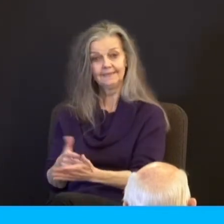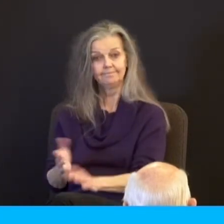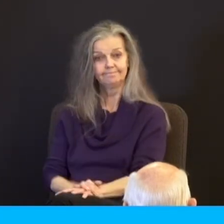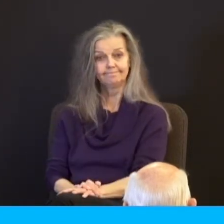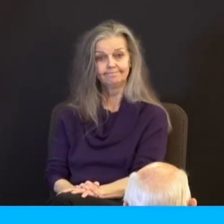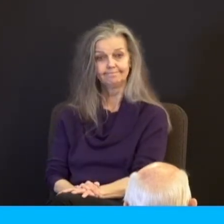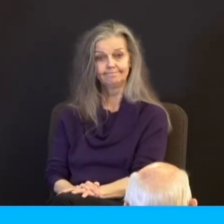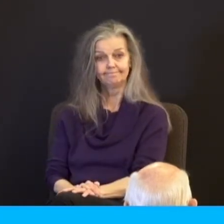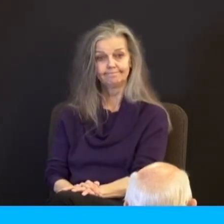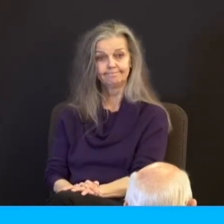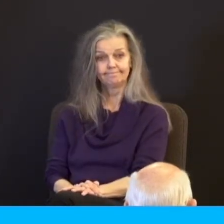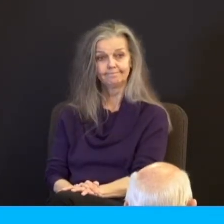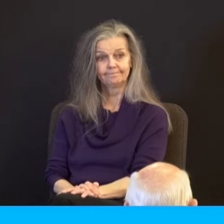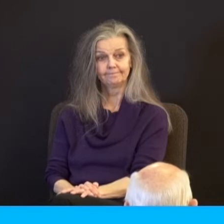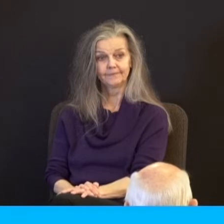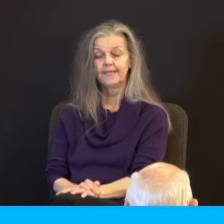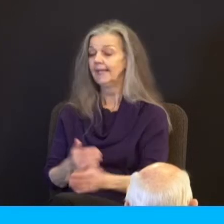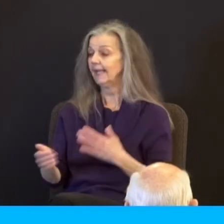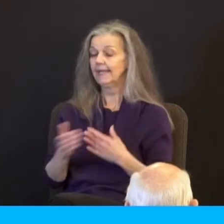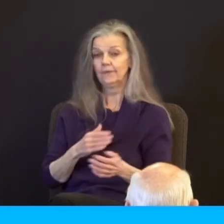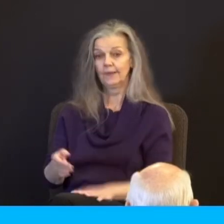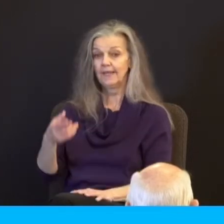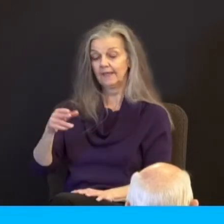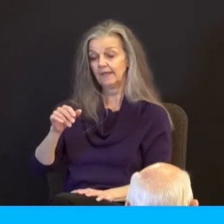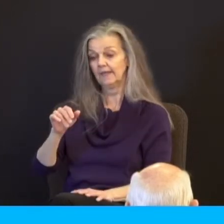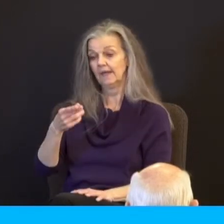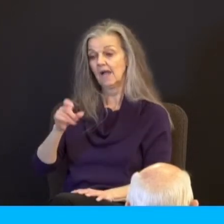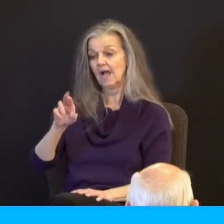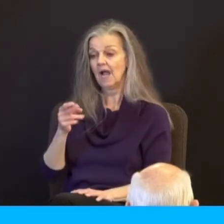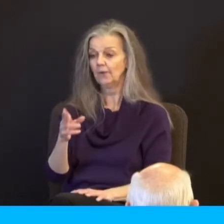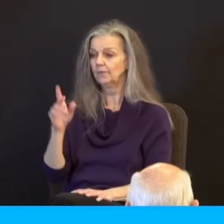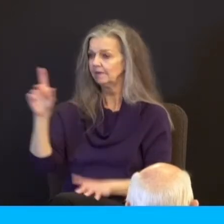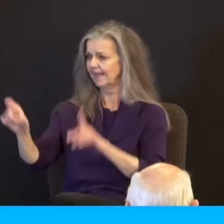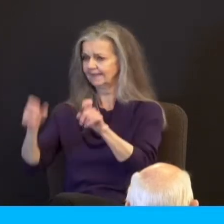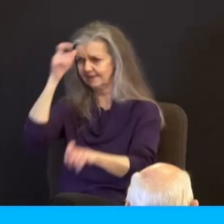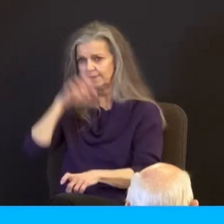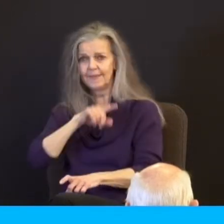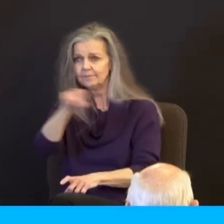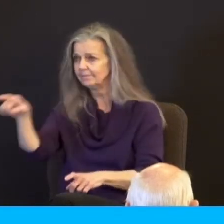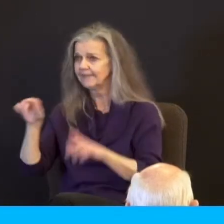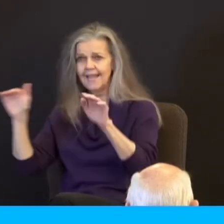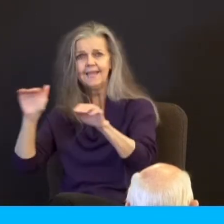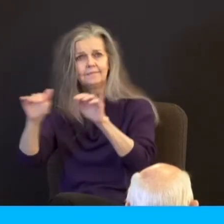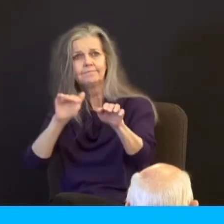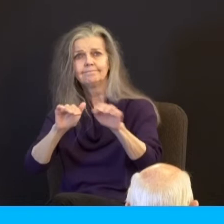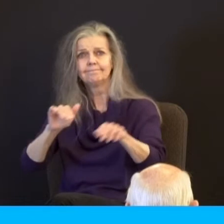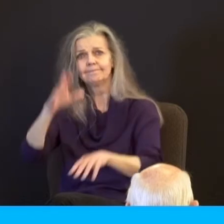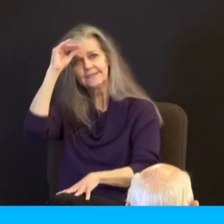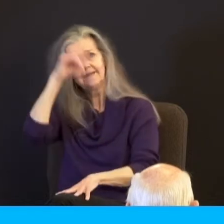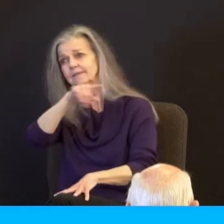He found her not. So then he, Hira, his friend, asked the men of the place, saying, hey,